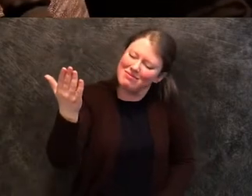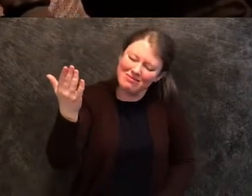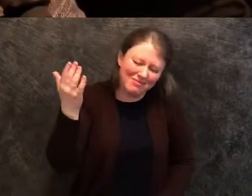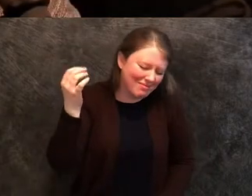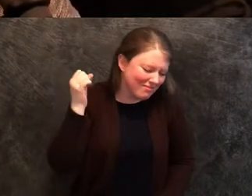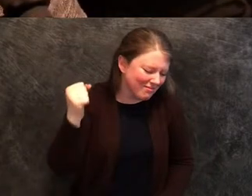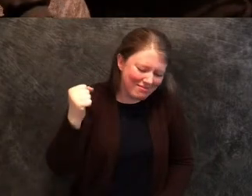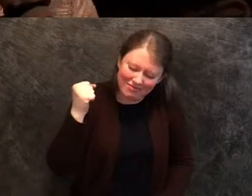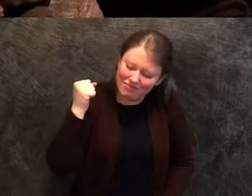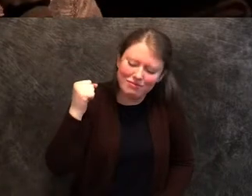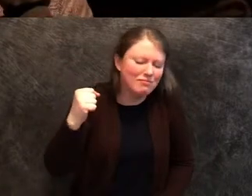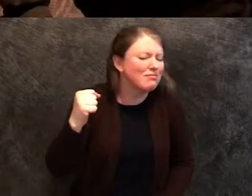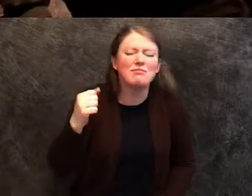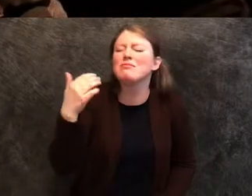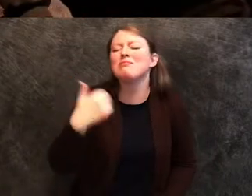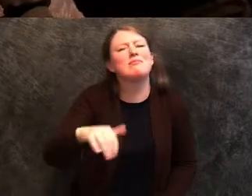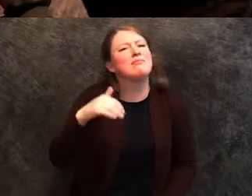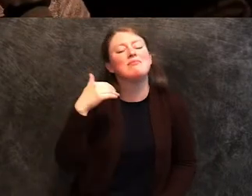up in the